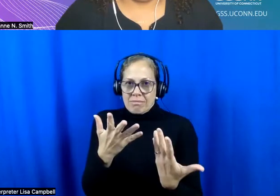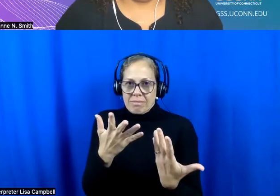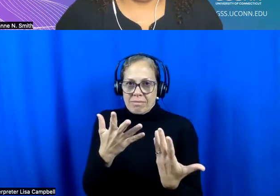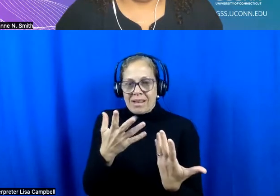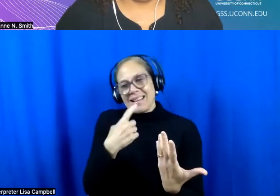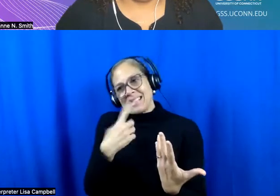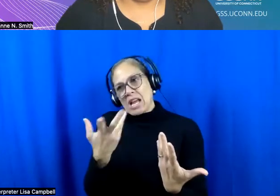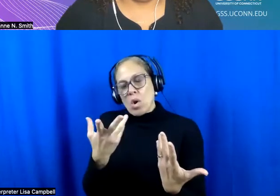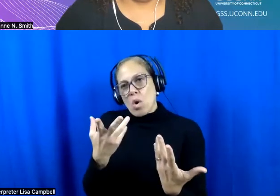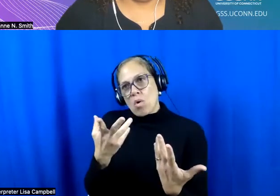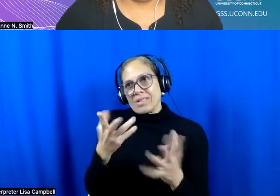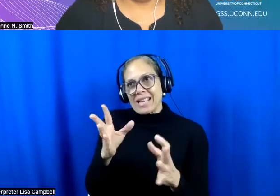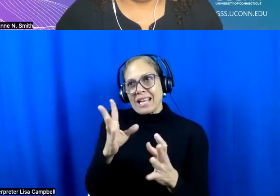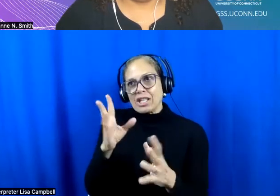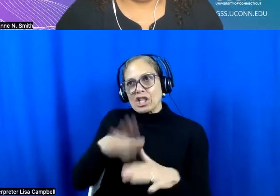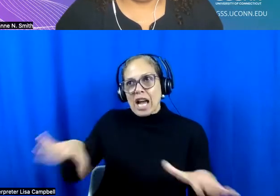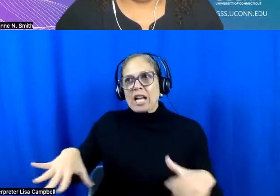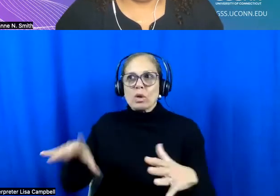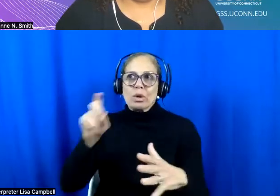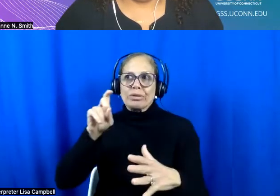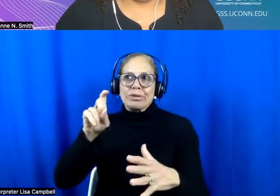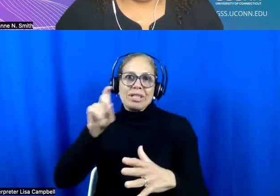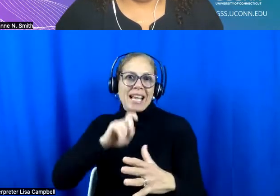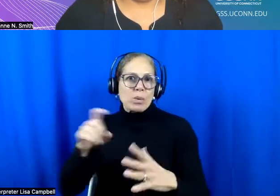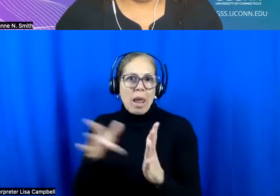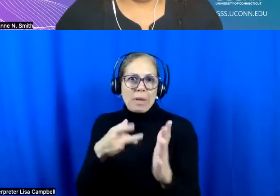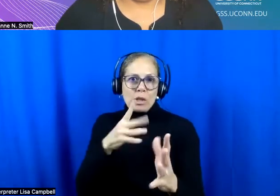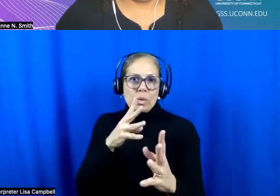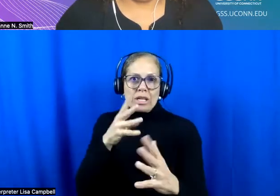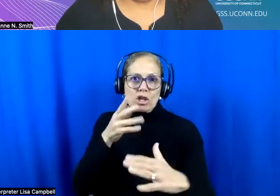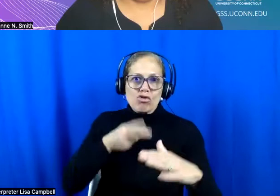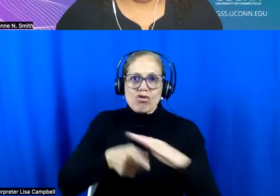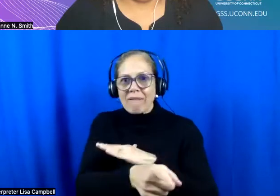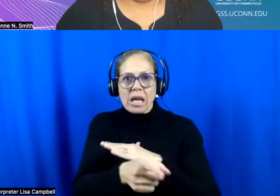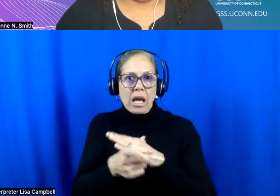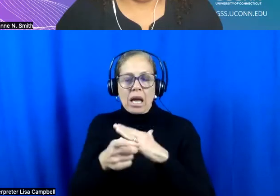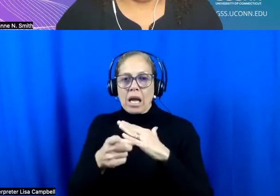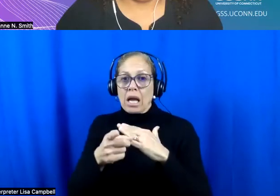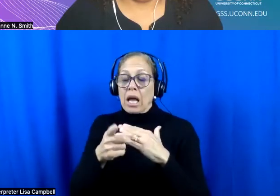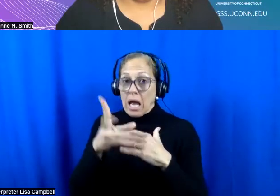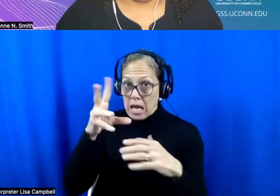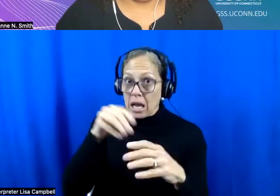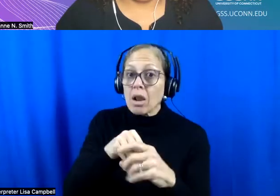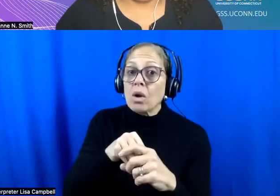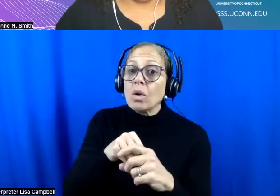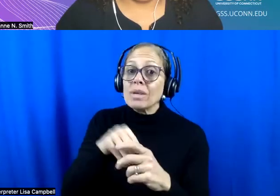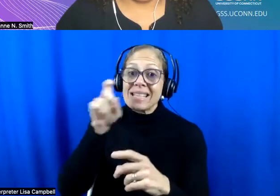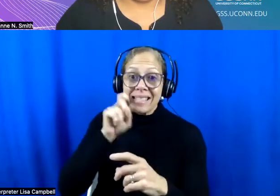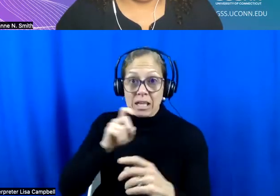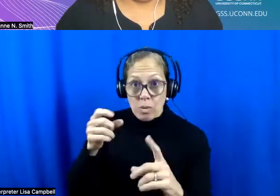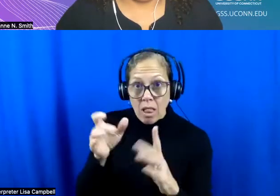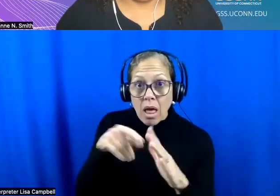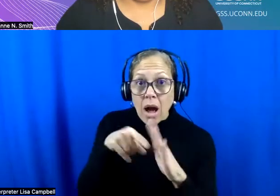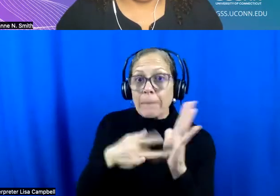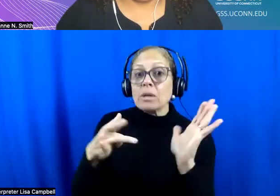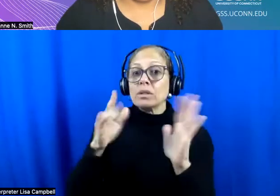juxtapose trafficking with childhood sexual abuse, and I don't. While trafficking does include sexual abuse of children,